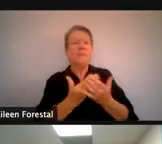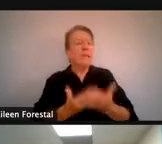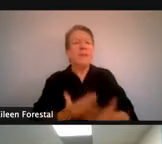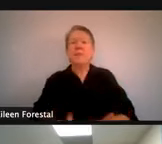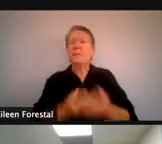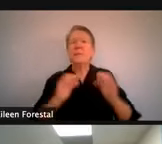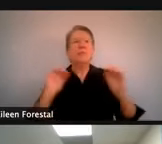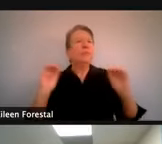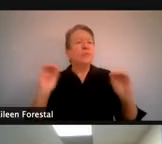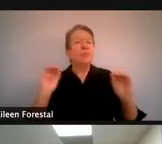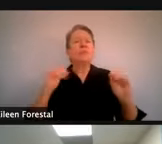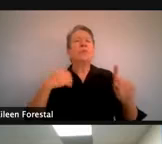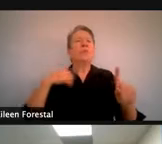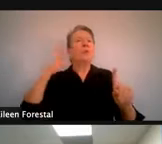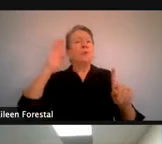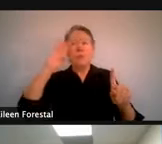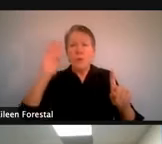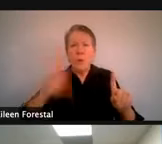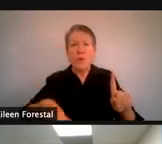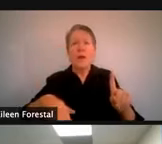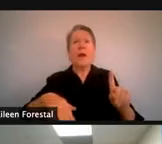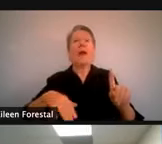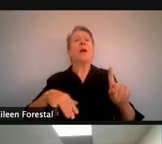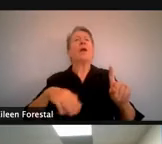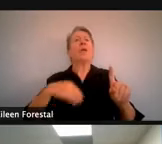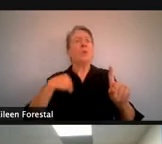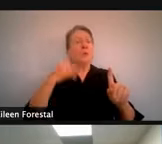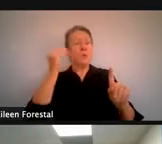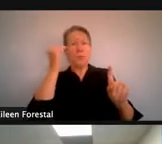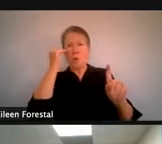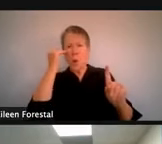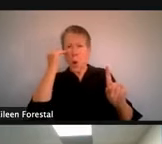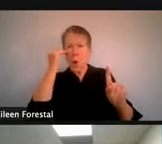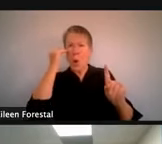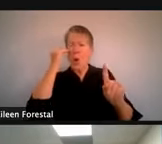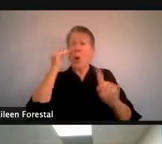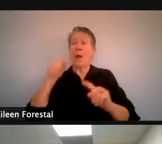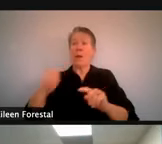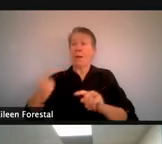just specific to indoor dining, this is